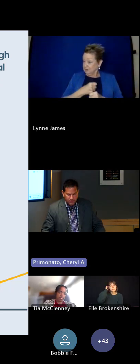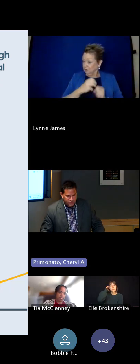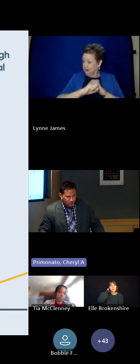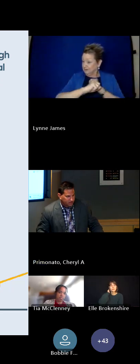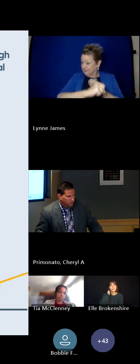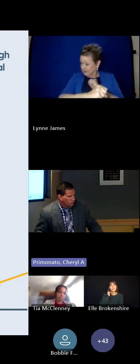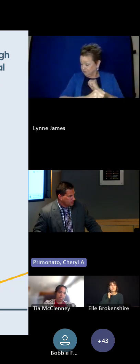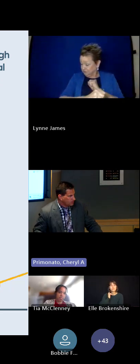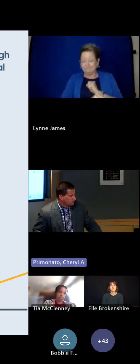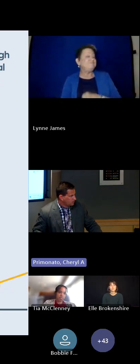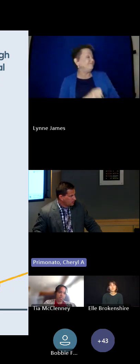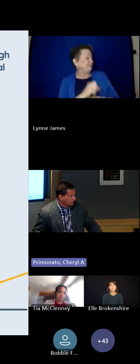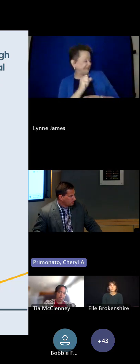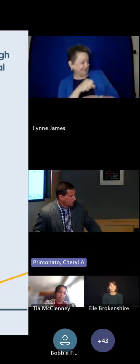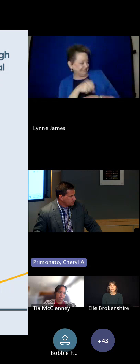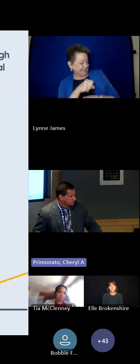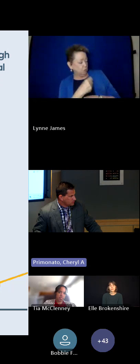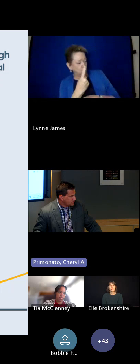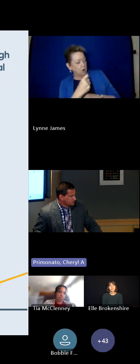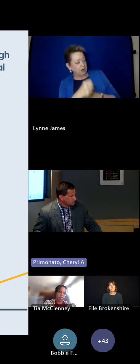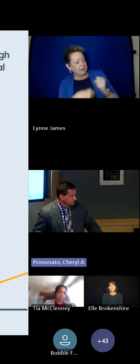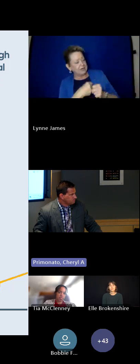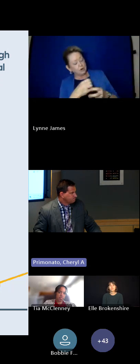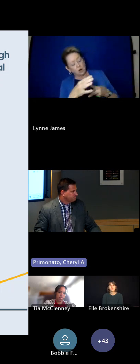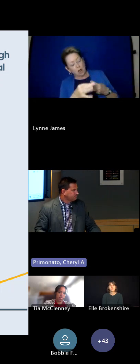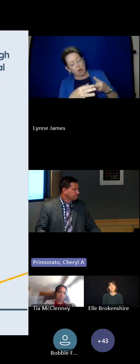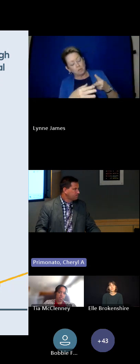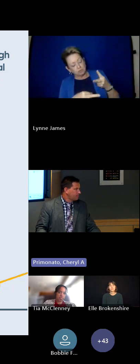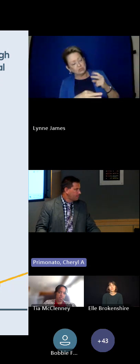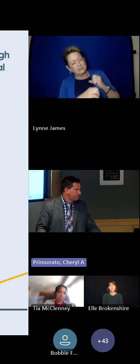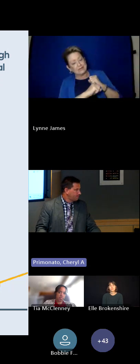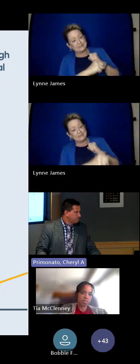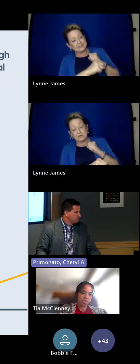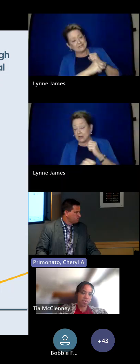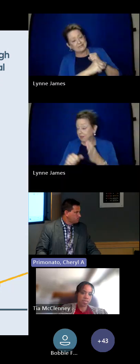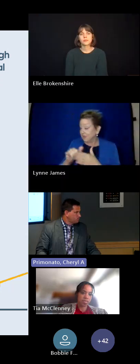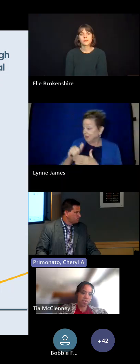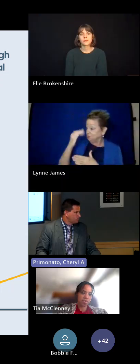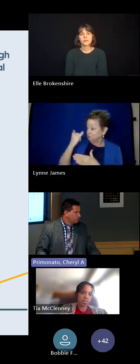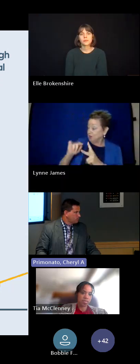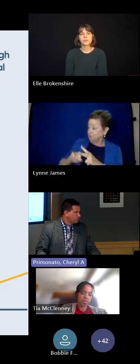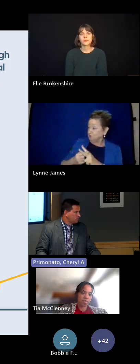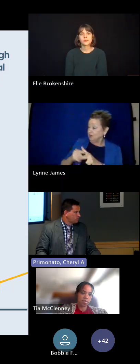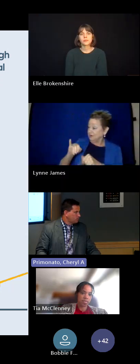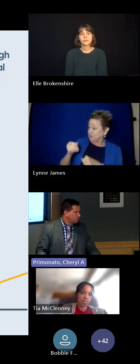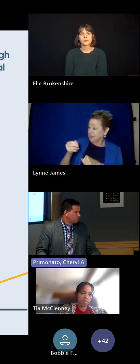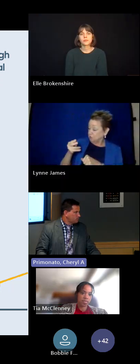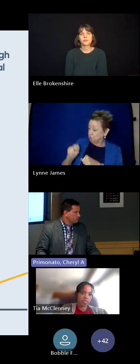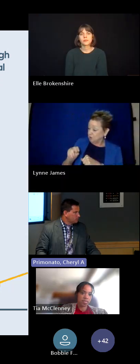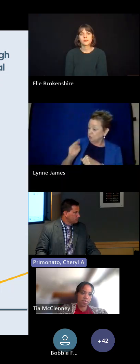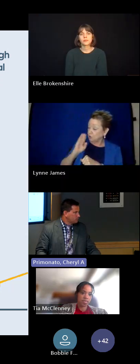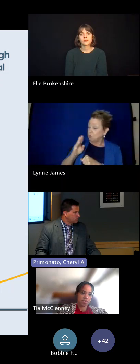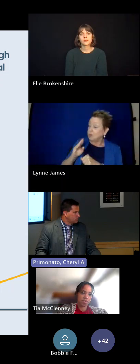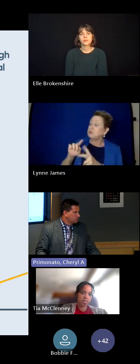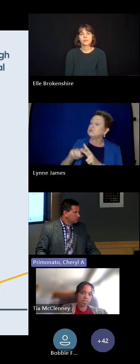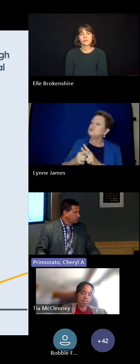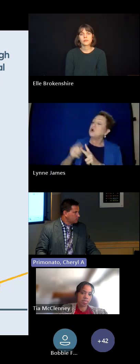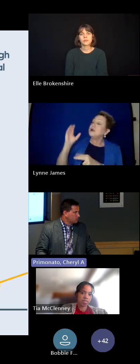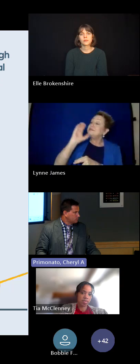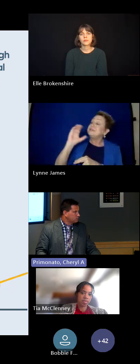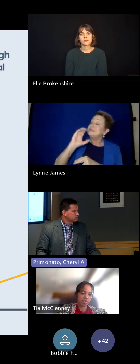extension. That's correct, a 1-year optional extension. And that's why beginning in January, you're going to be going out for